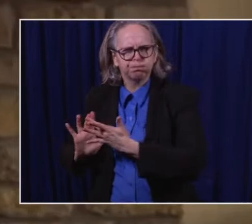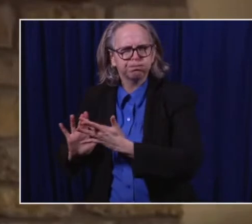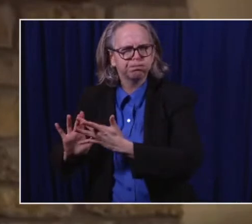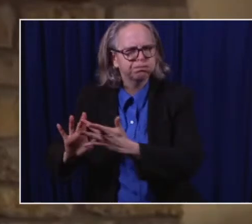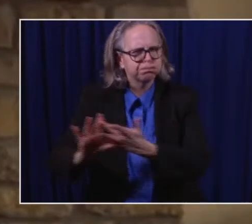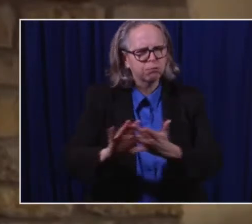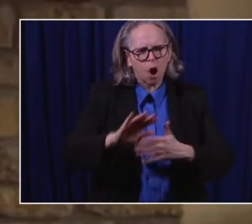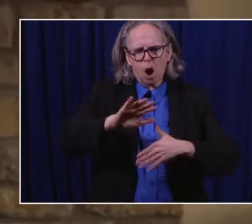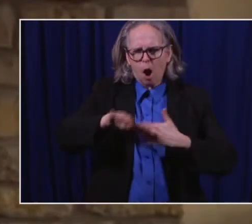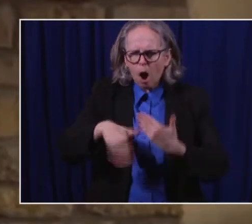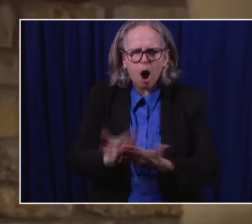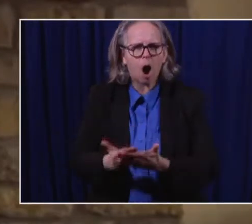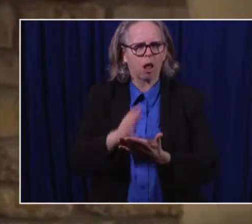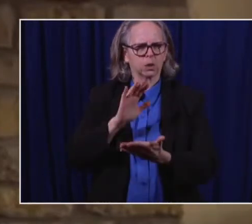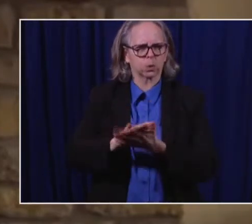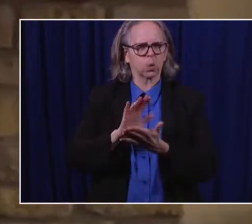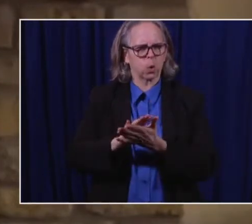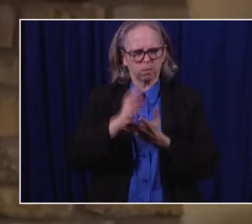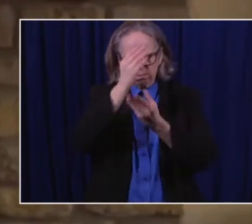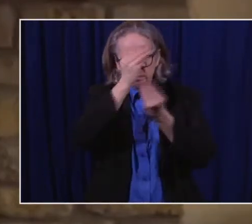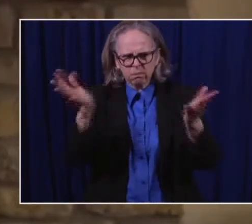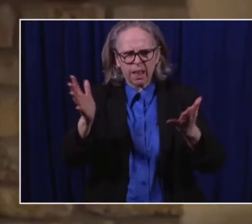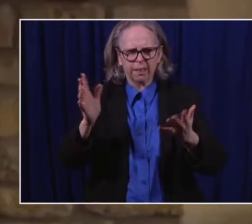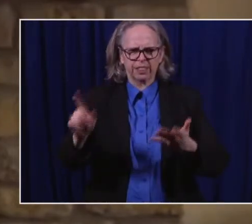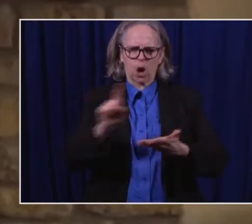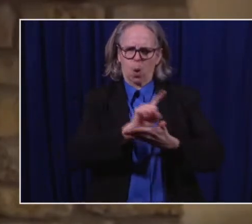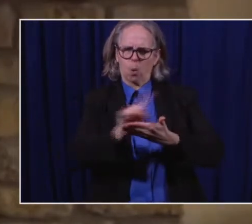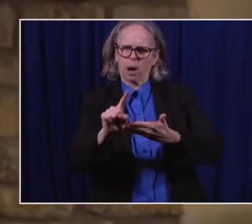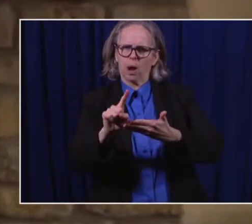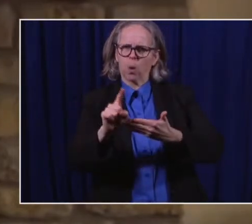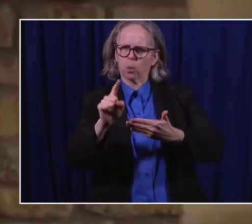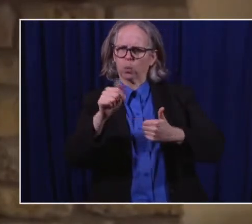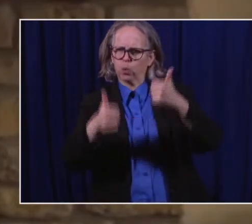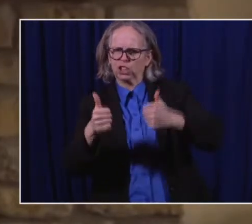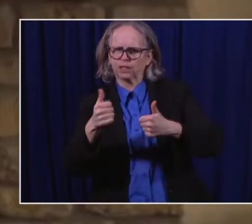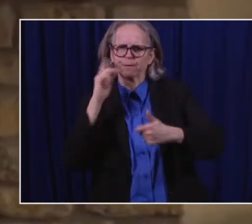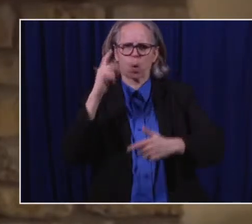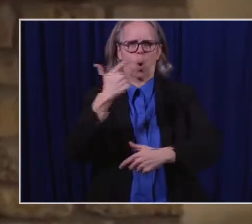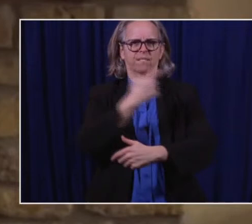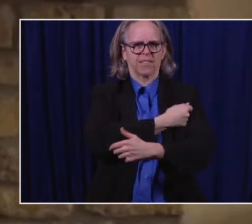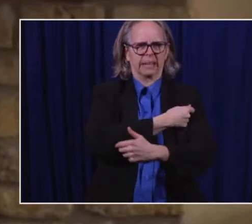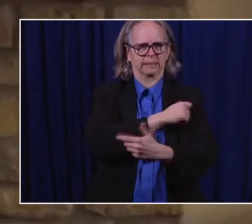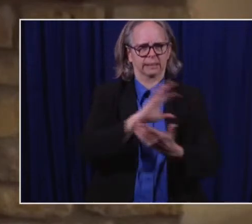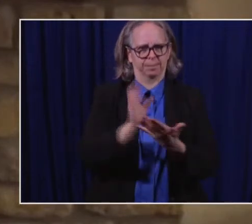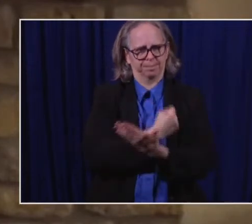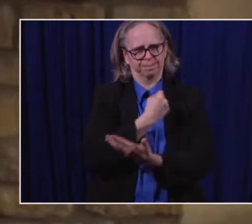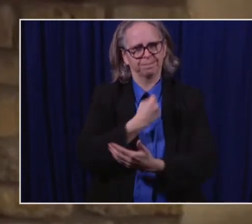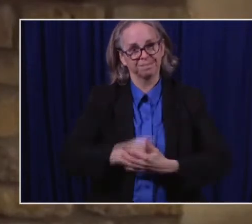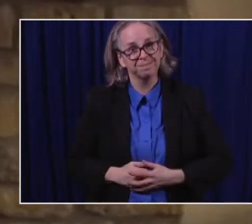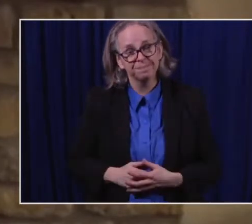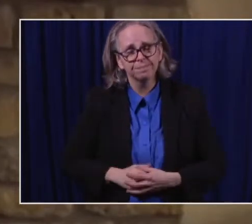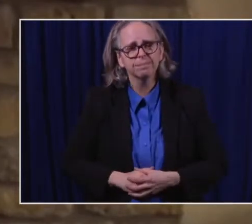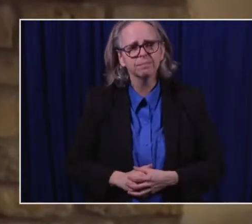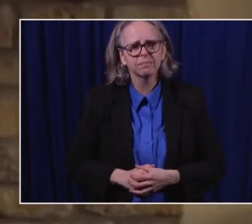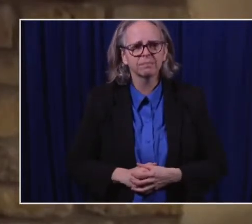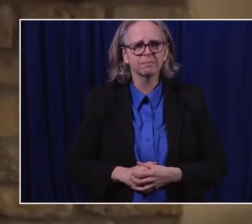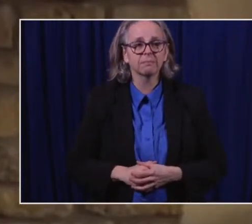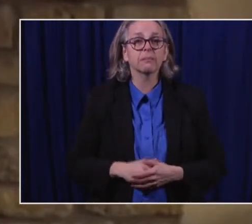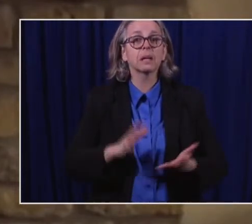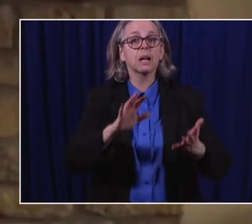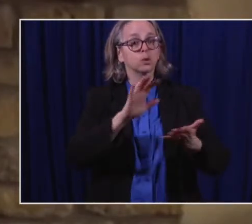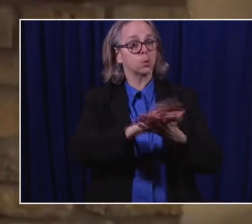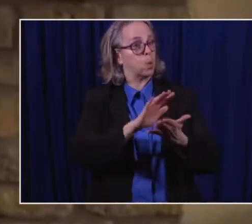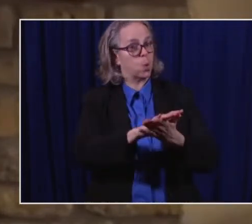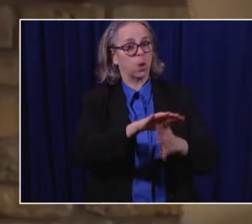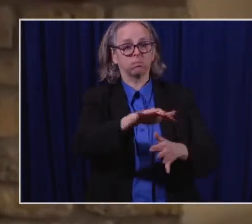4 weeks, which week they will actually get the vaccination. Most of them will be able to complete that in a week. Some of our